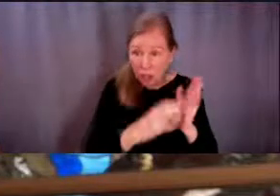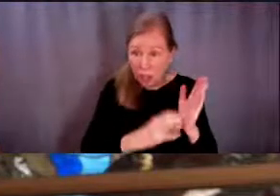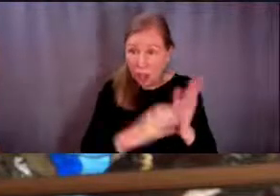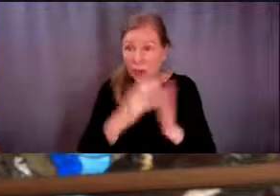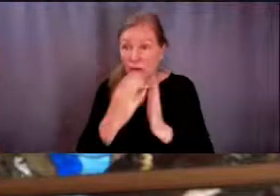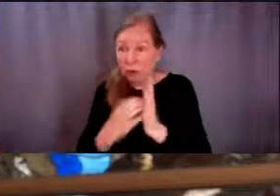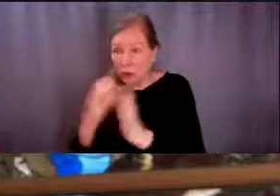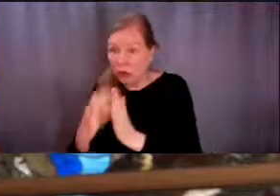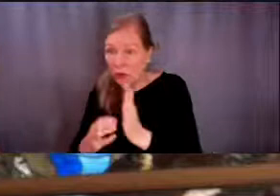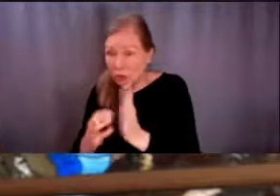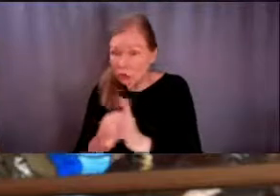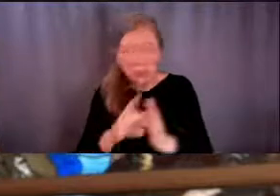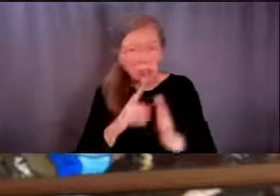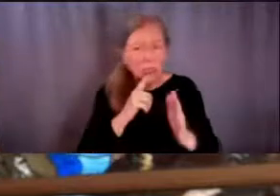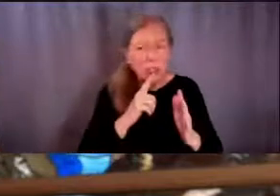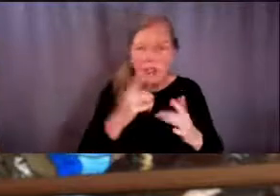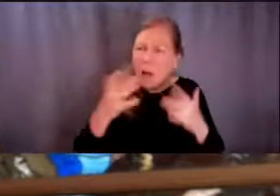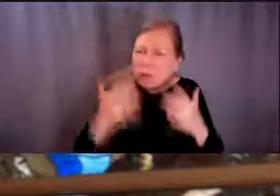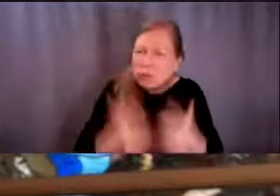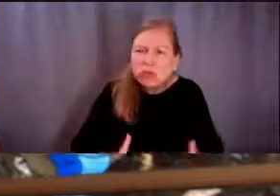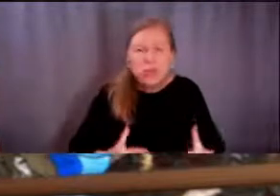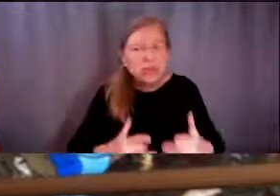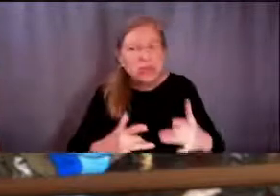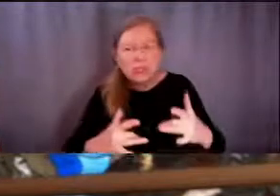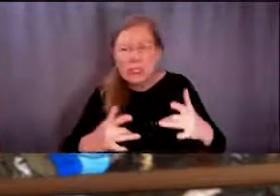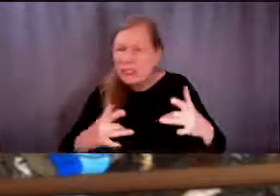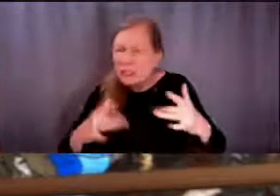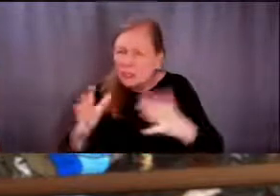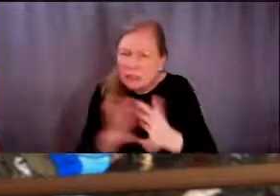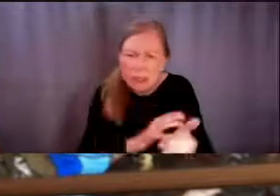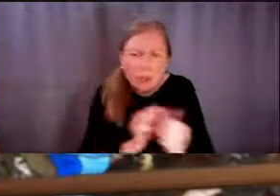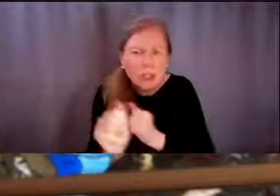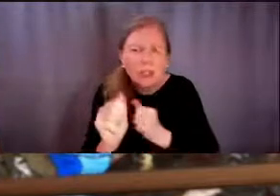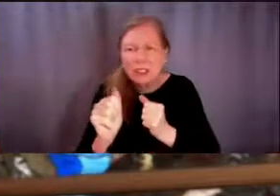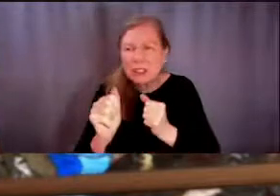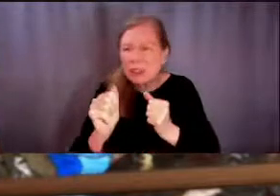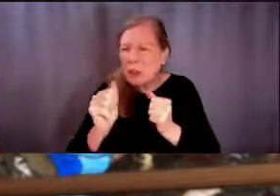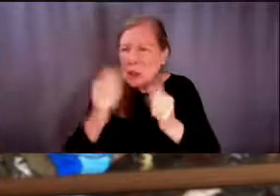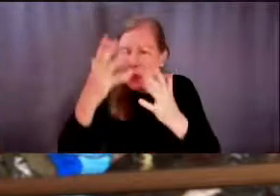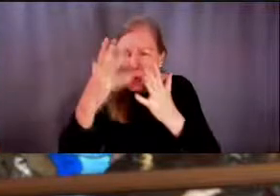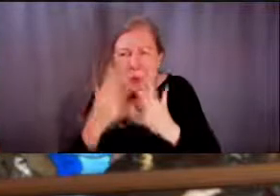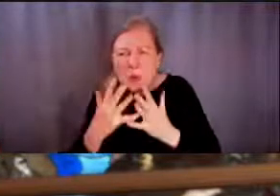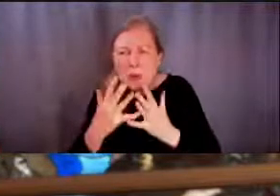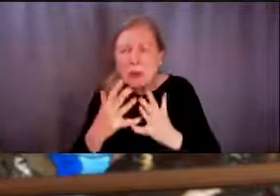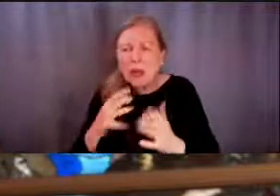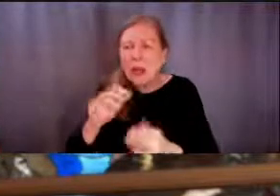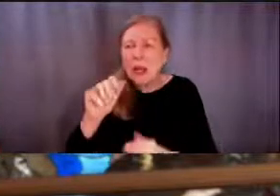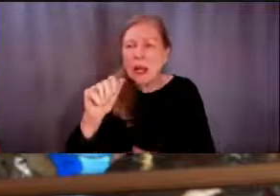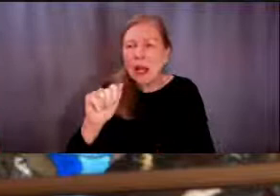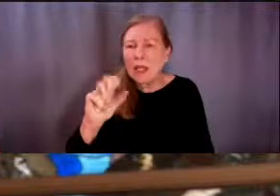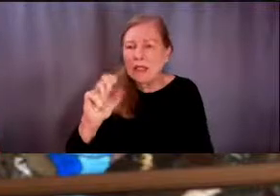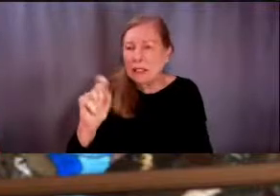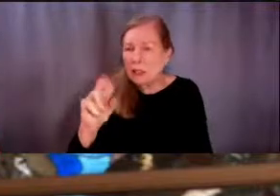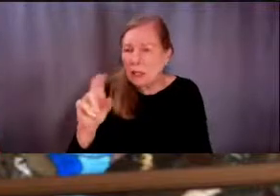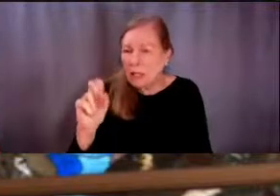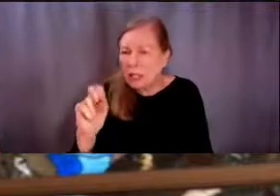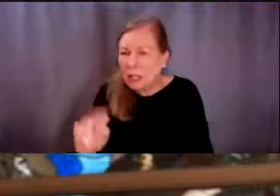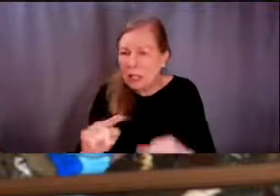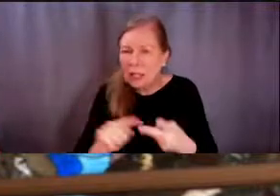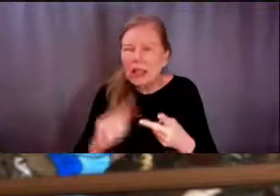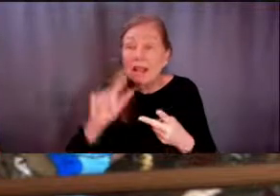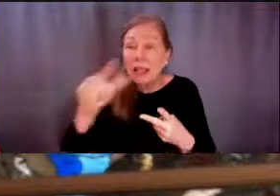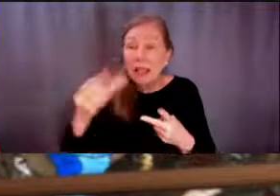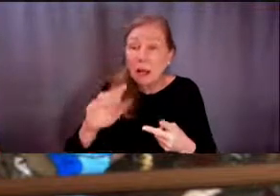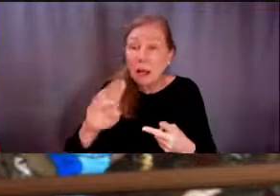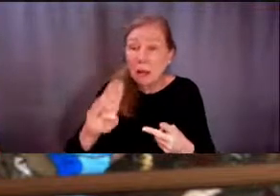gloom, devastation and destruction. The Assyrians and later the Babylonians had come in